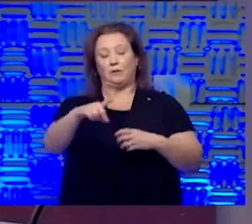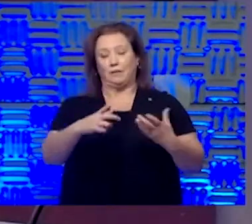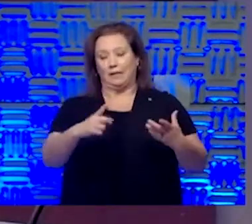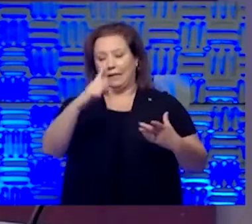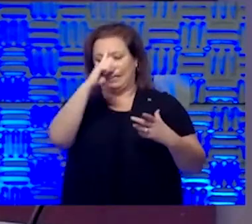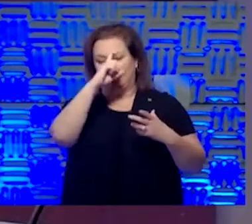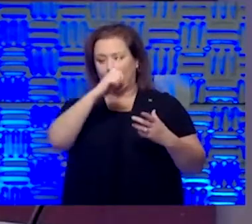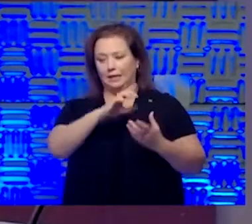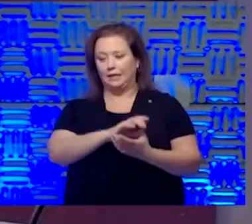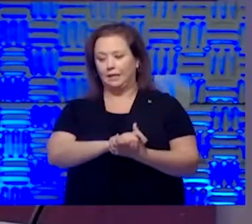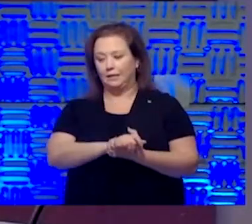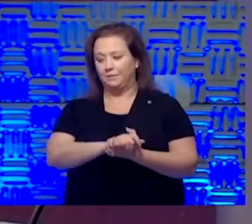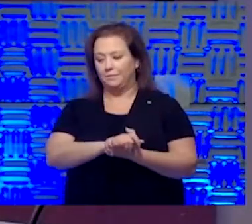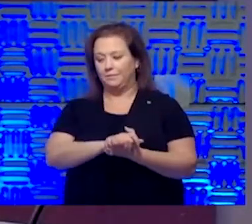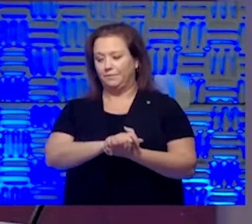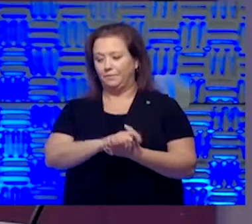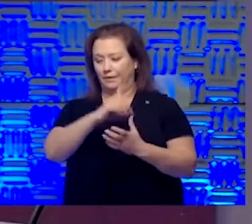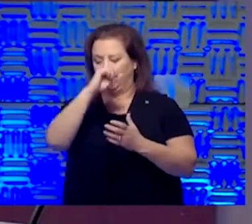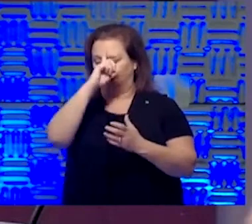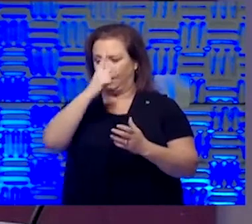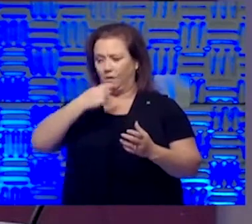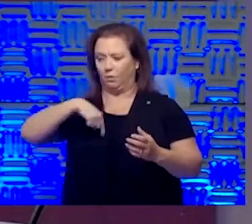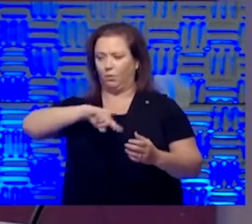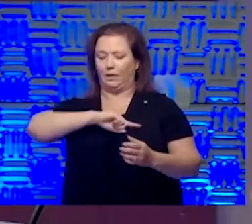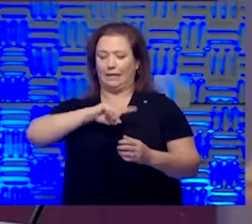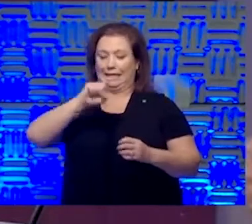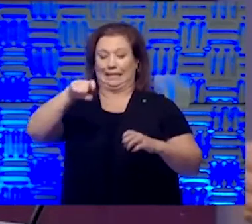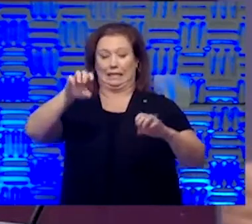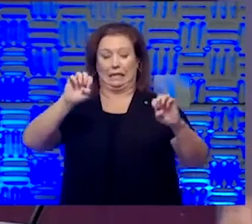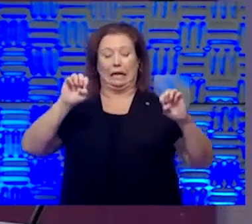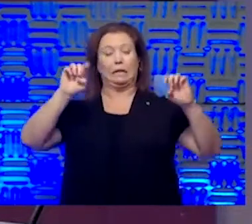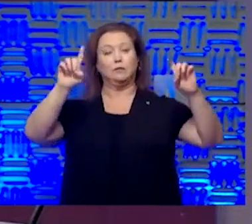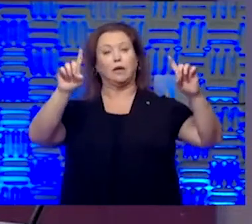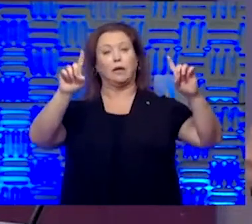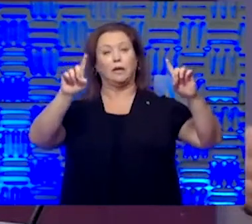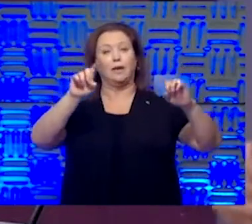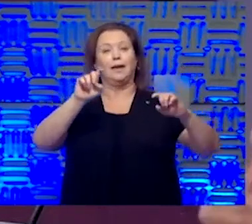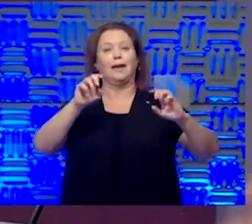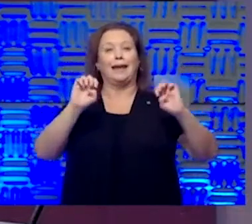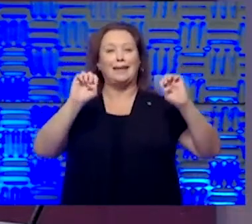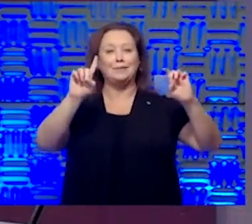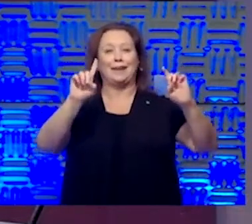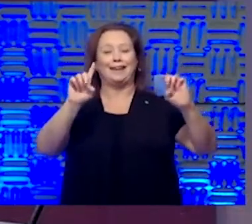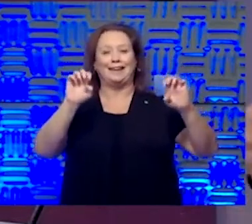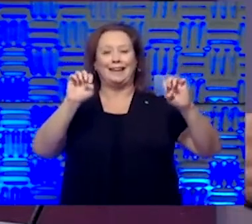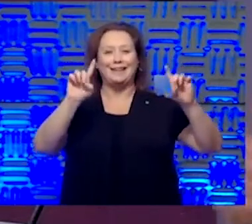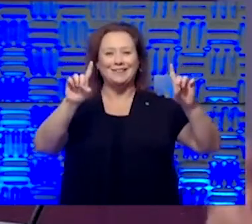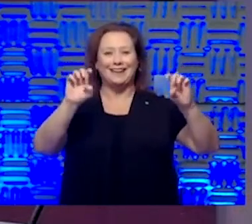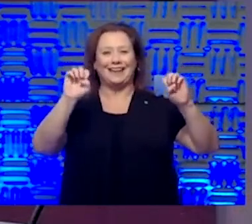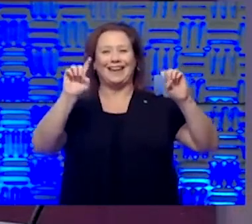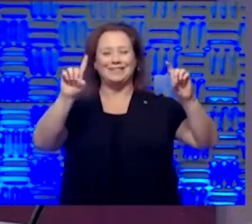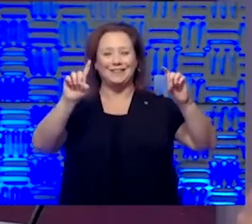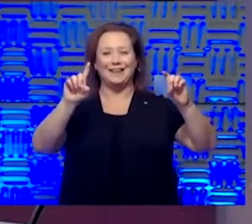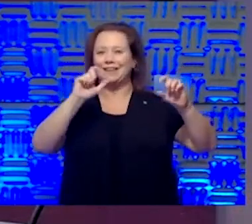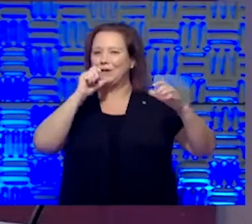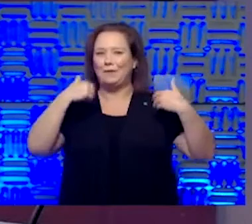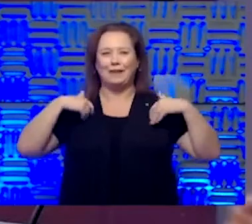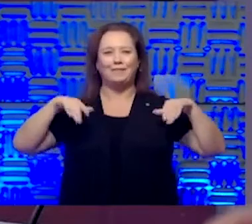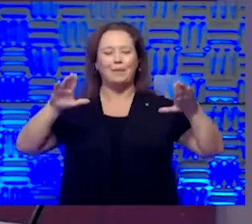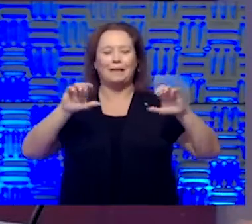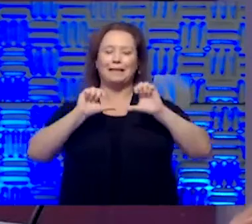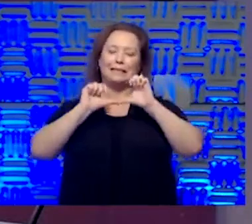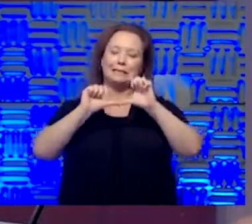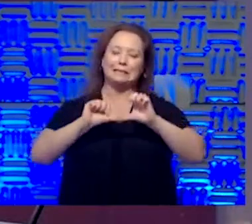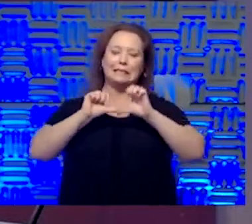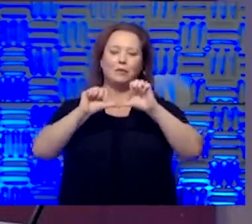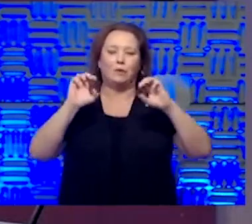think we just have to educate, re-educate, don't give up,